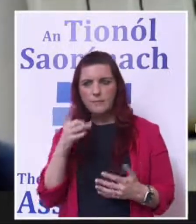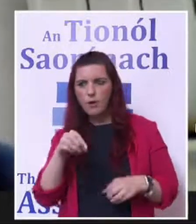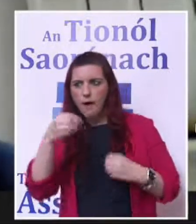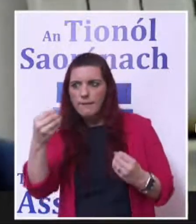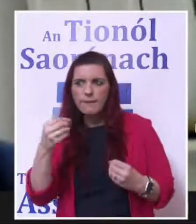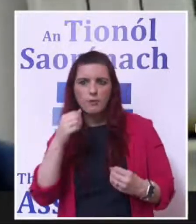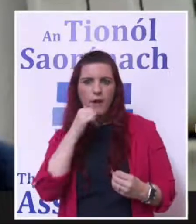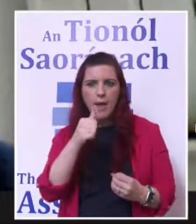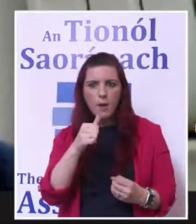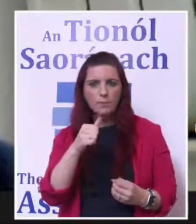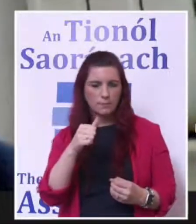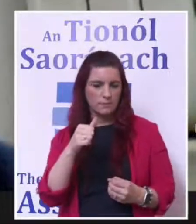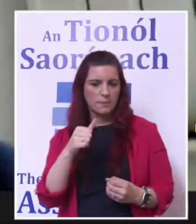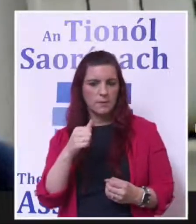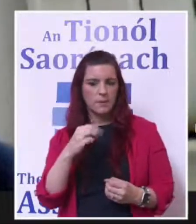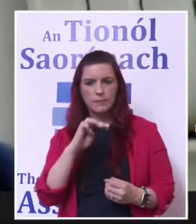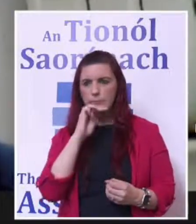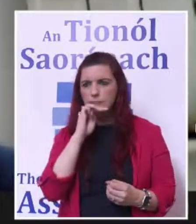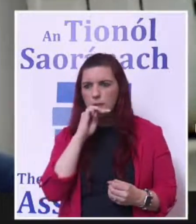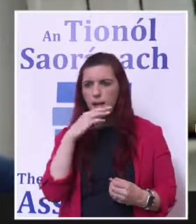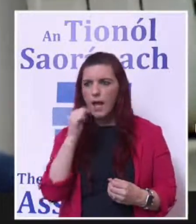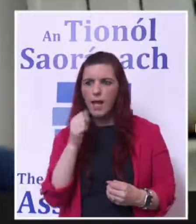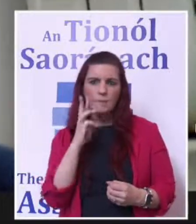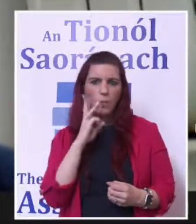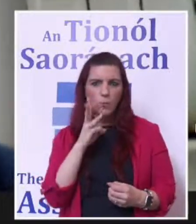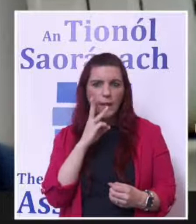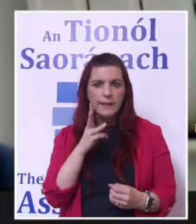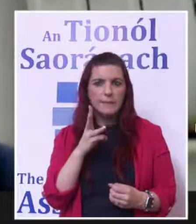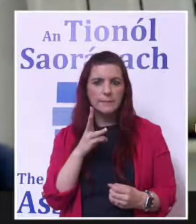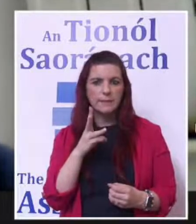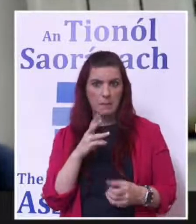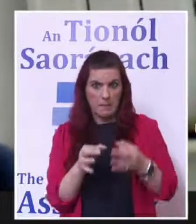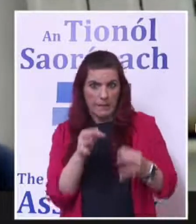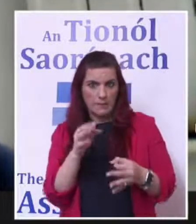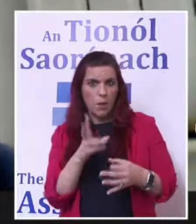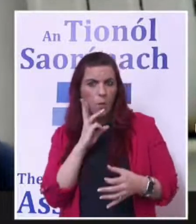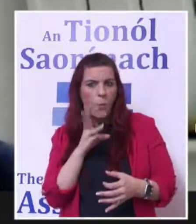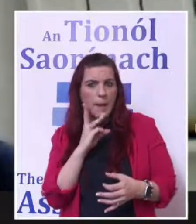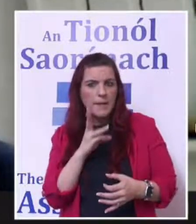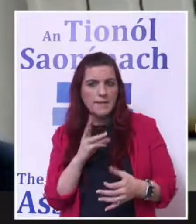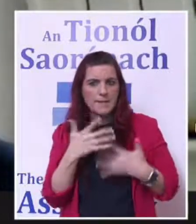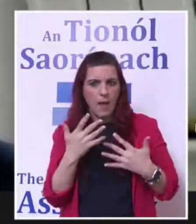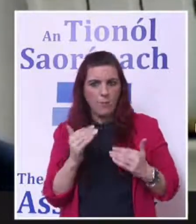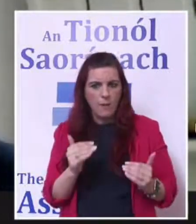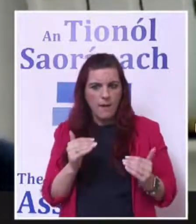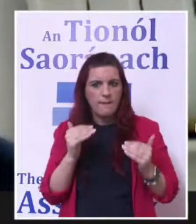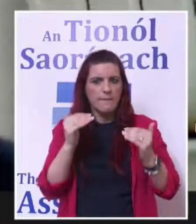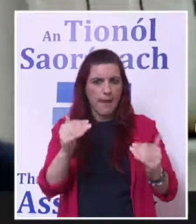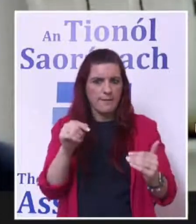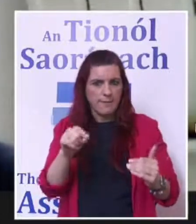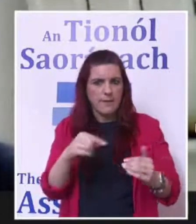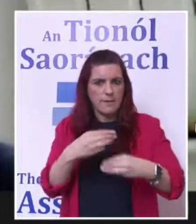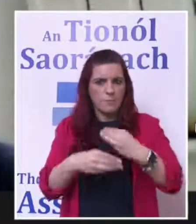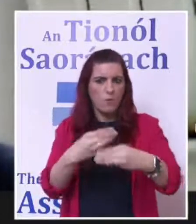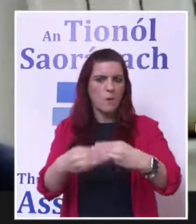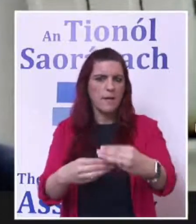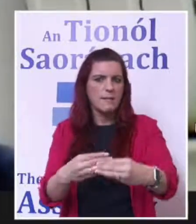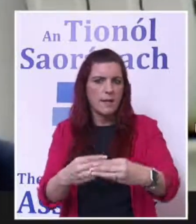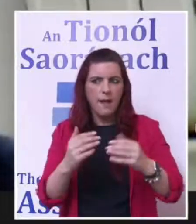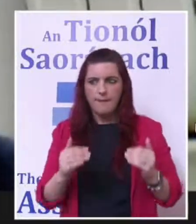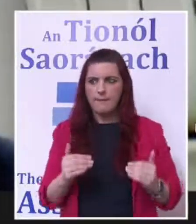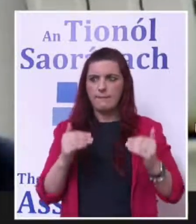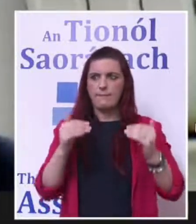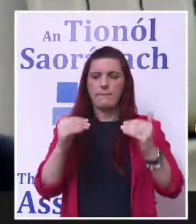suggests that there's a willingness politically at national level to advance this process and to advance it